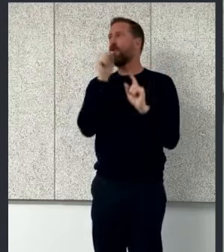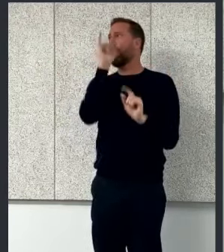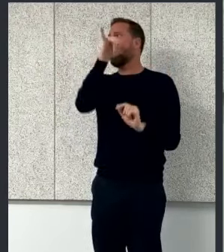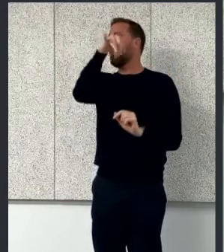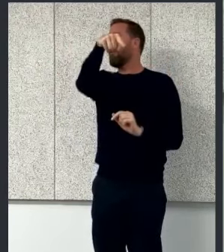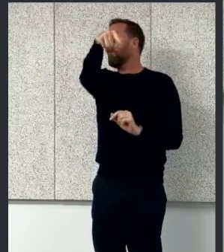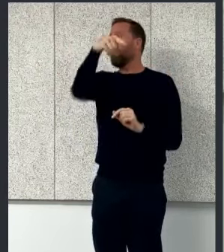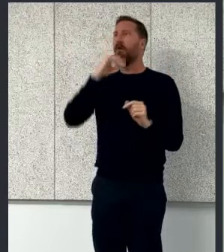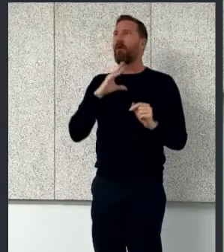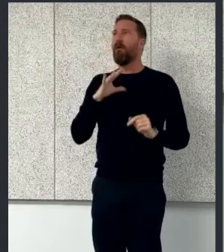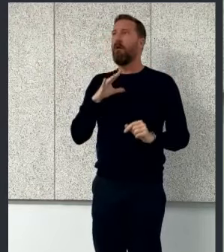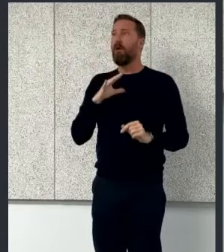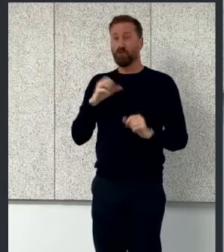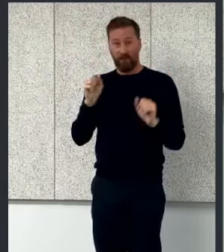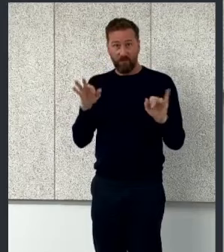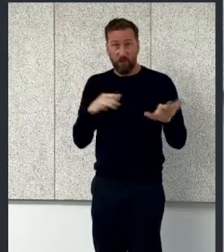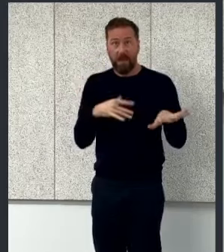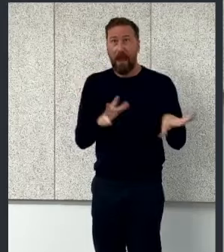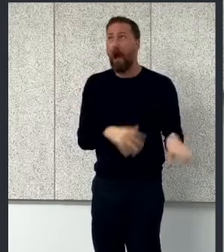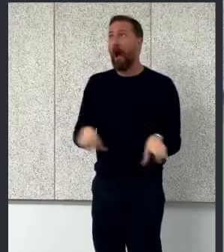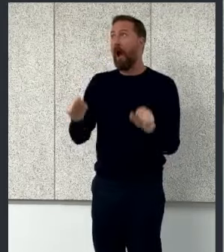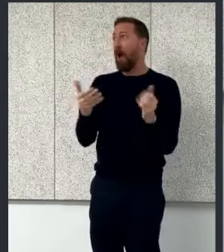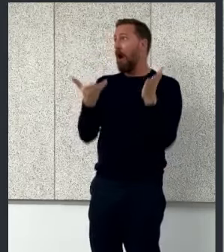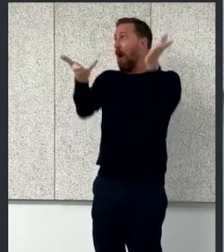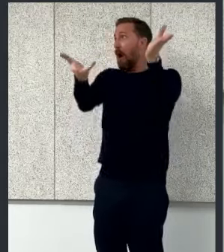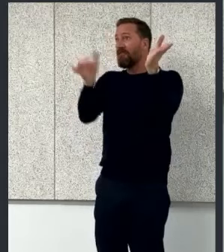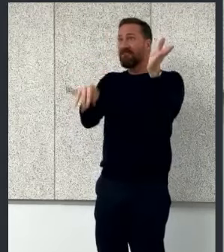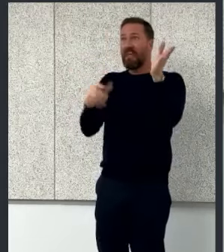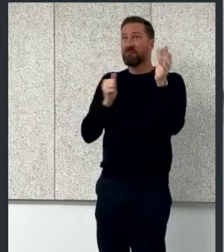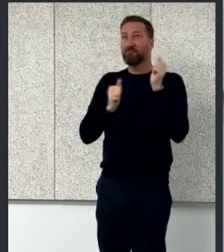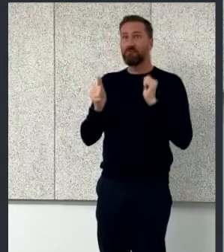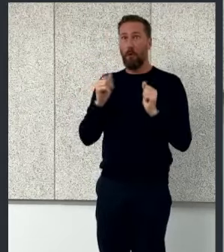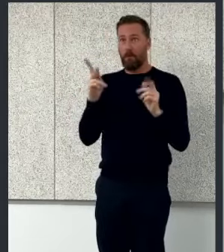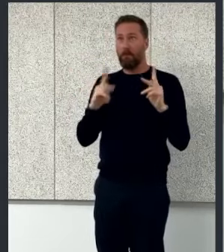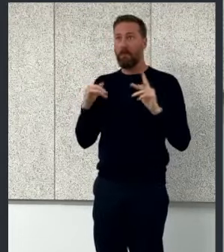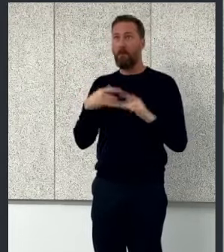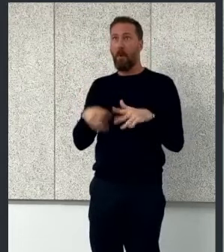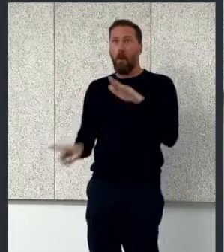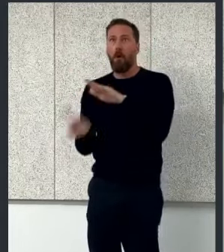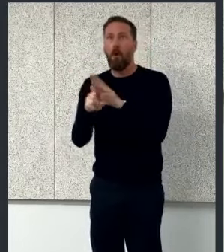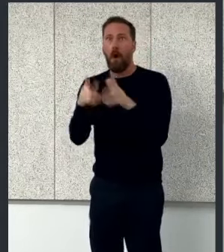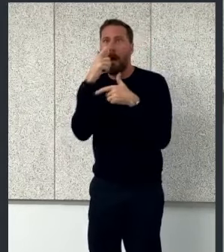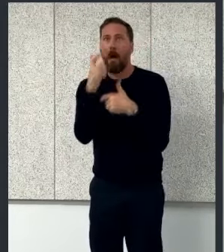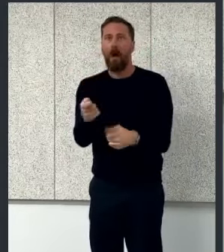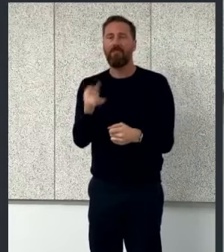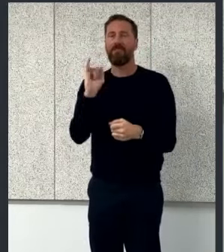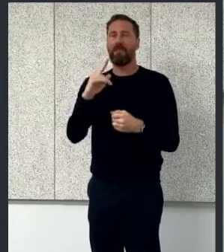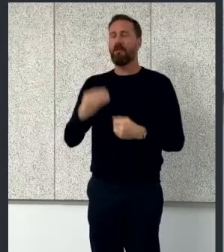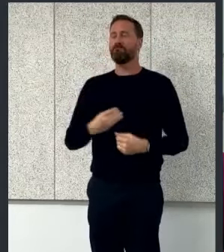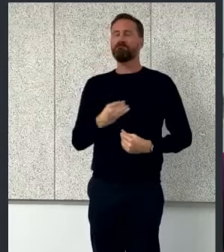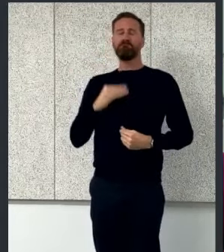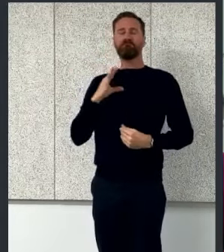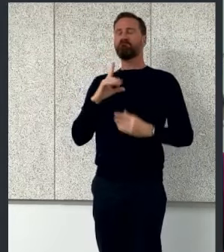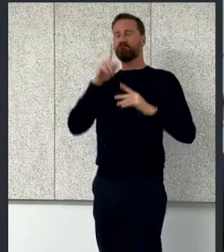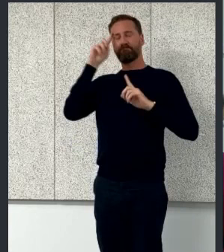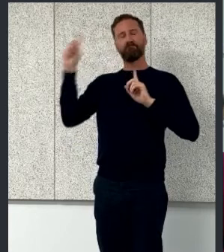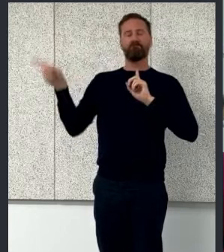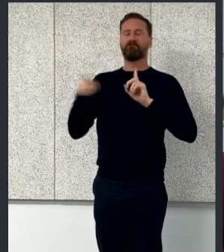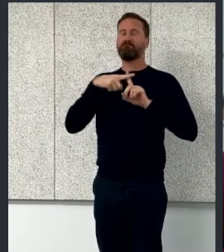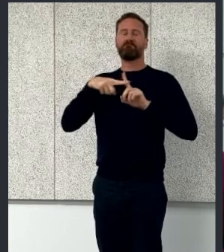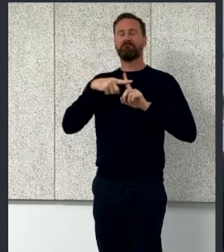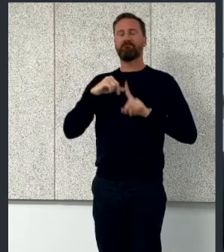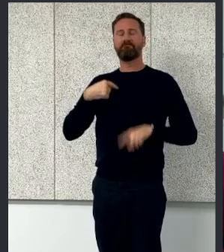like that and then people show up, that's what gives me optimism. I love that. I love